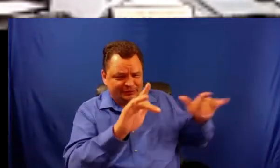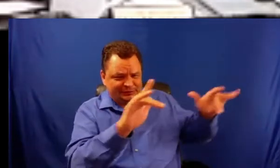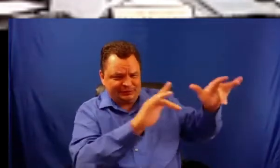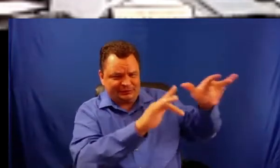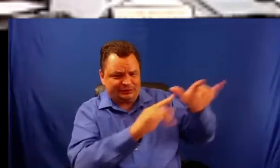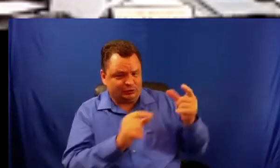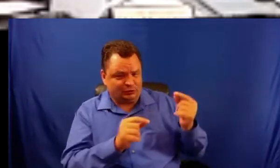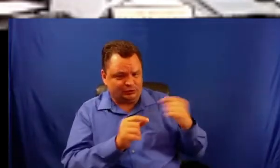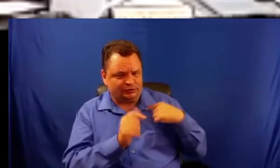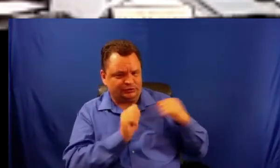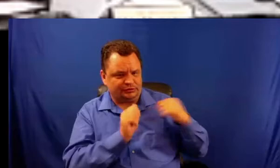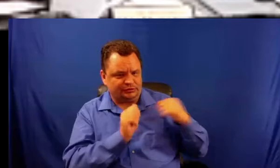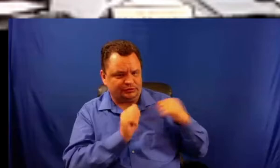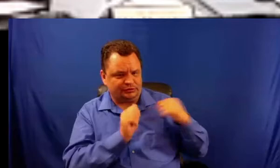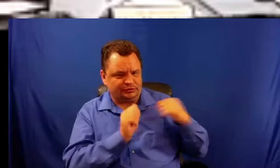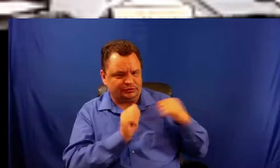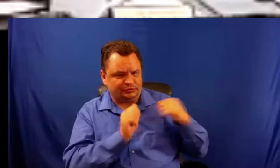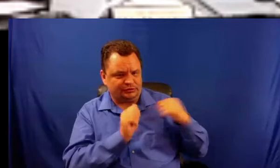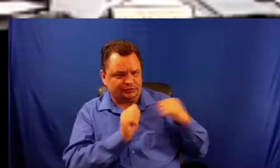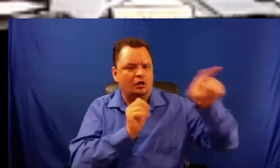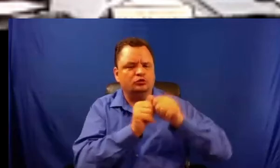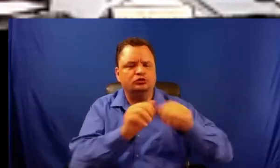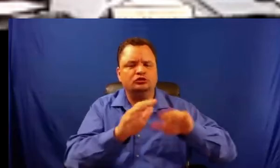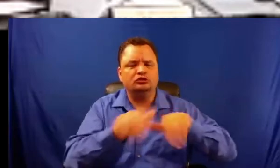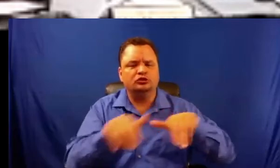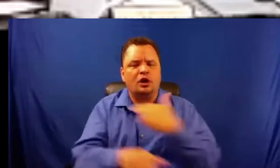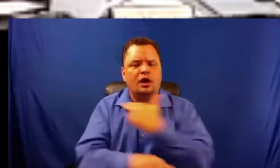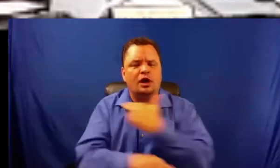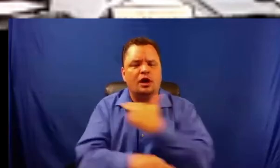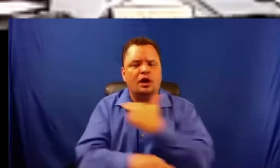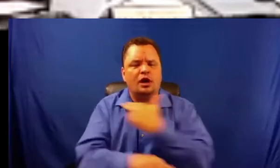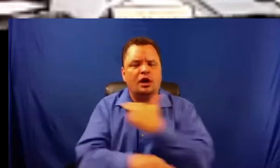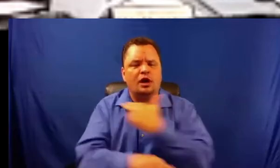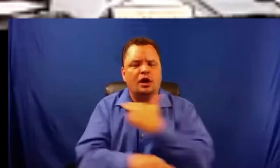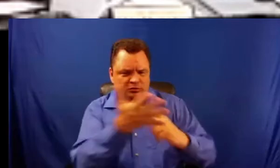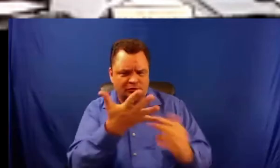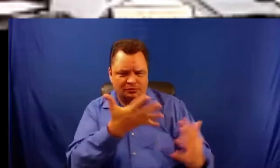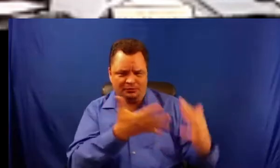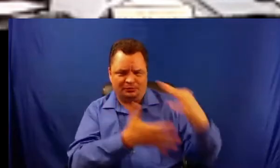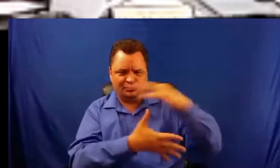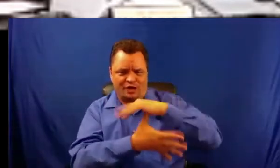Children's Hospital for that. And that is a priority. However, if they